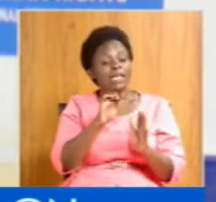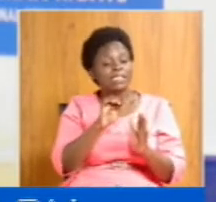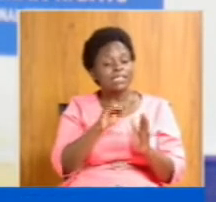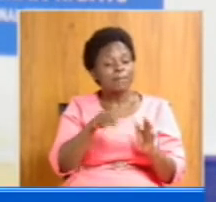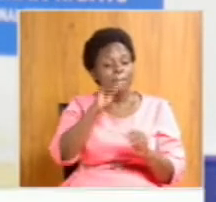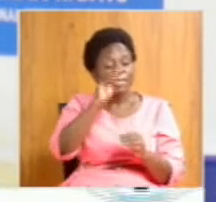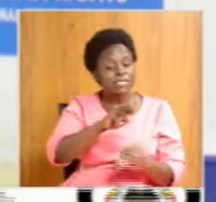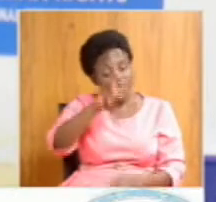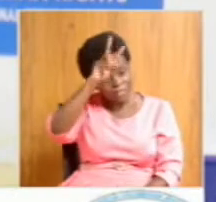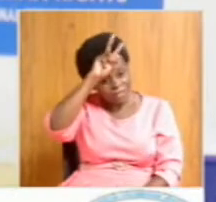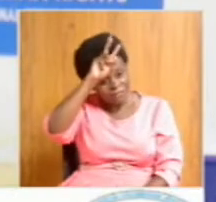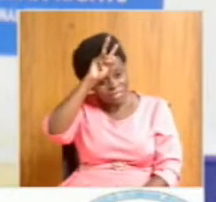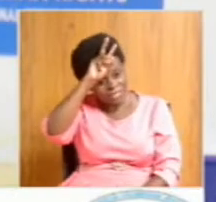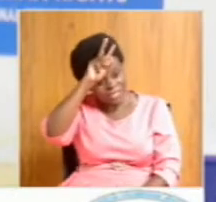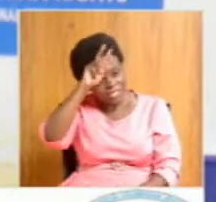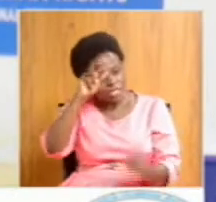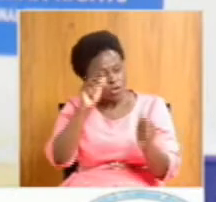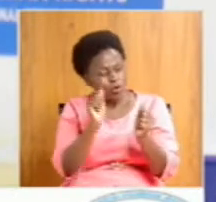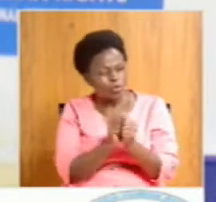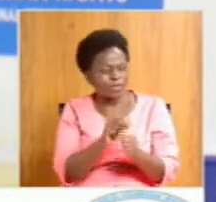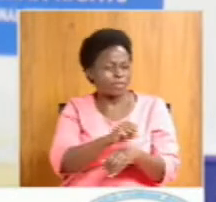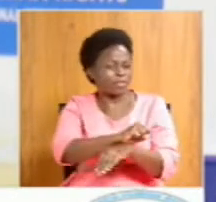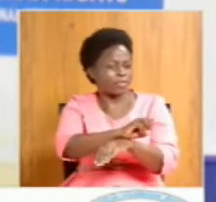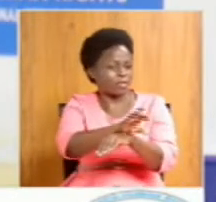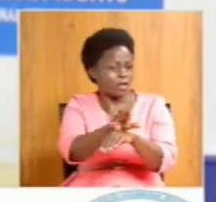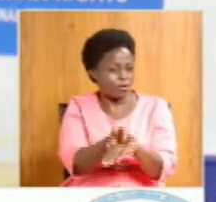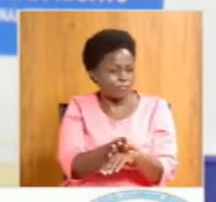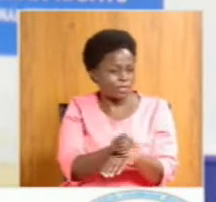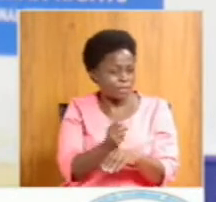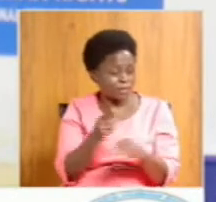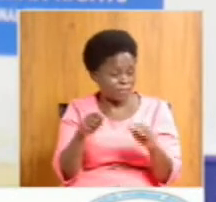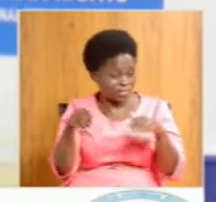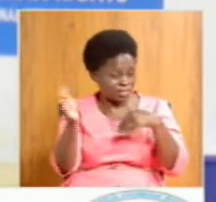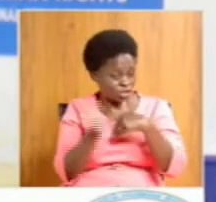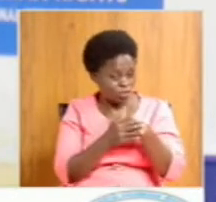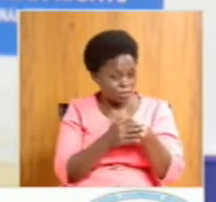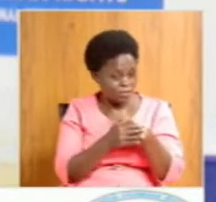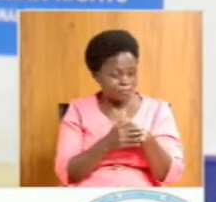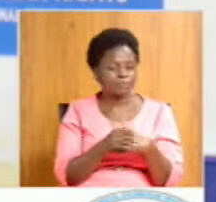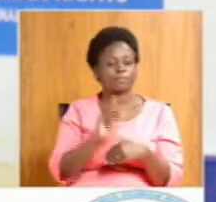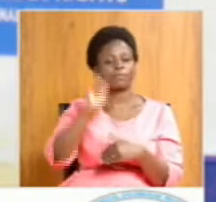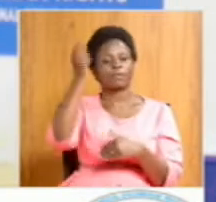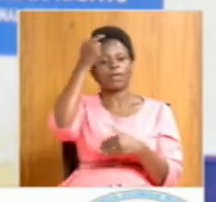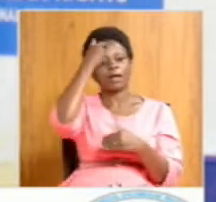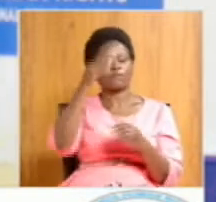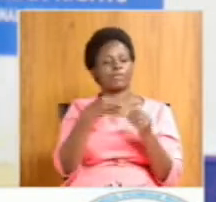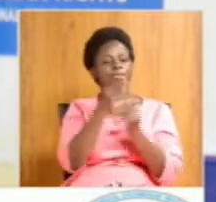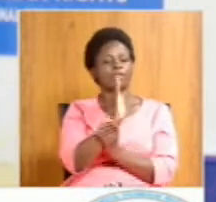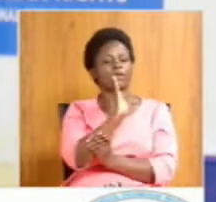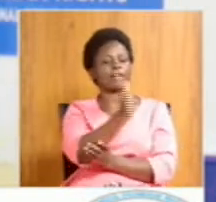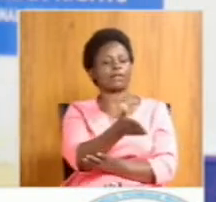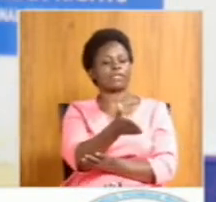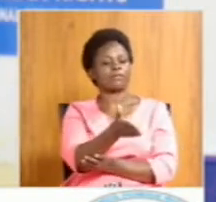in rural areas. With the advent of COVID-19 in the first lockdown, the government gave a directive